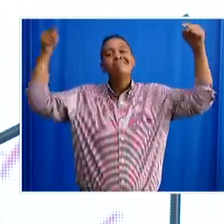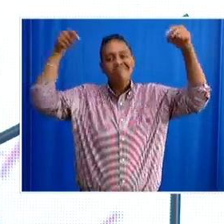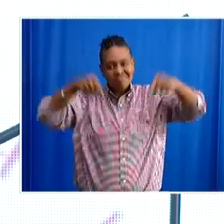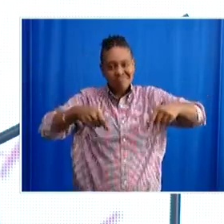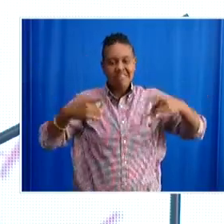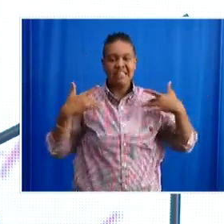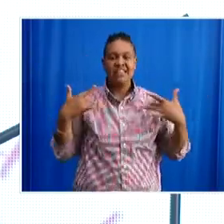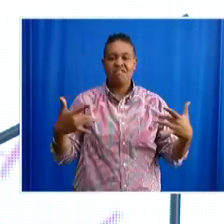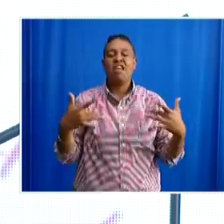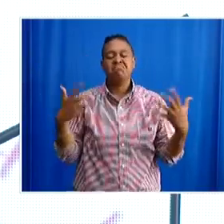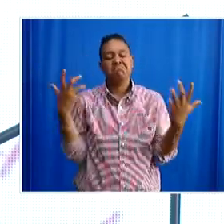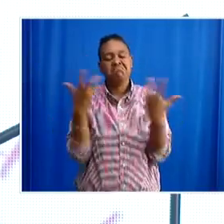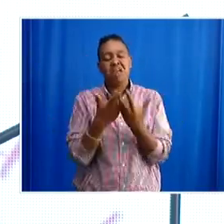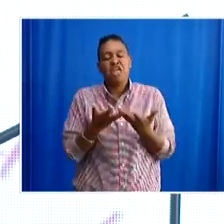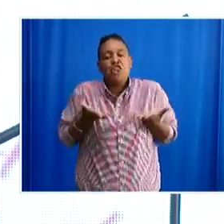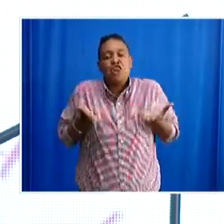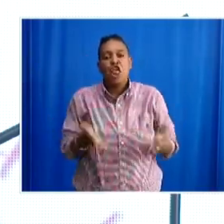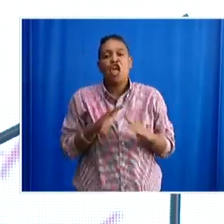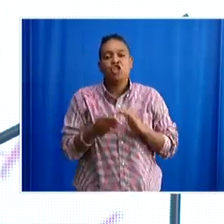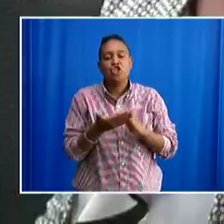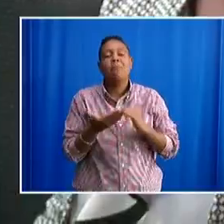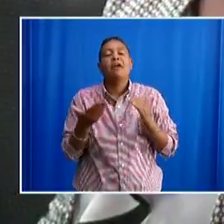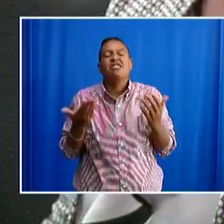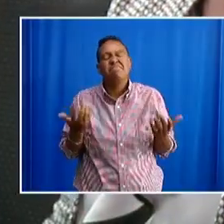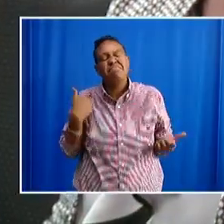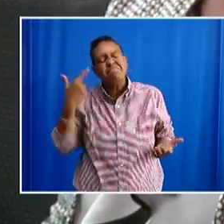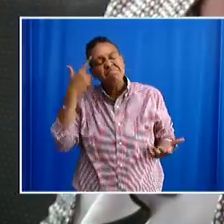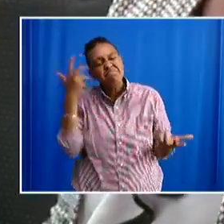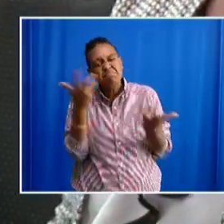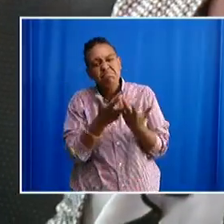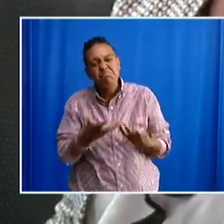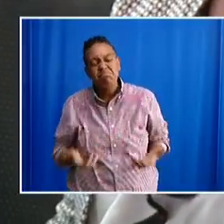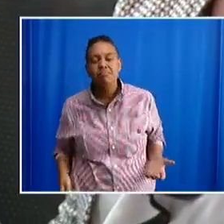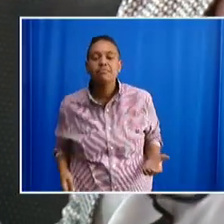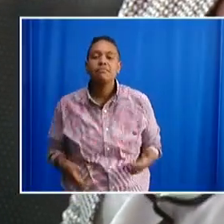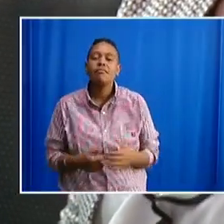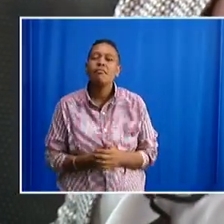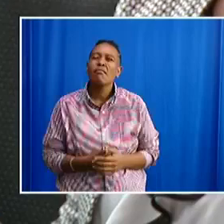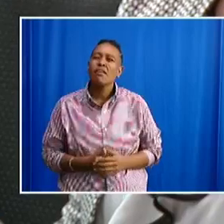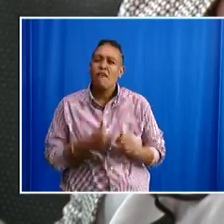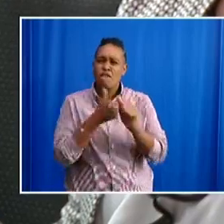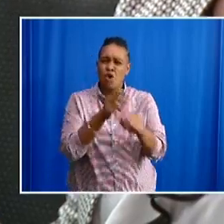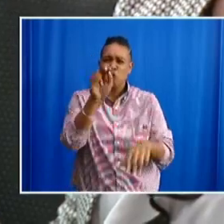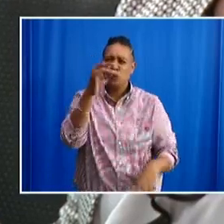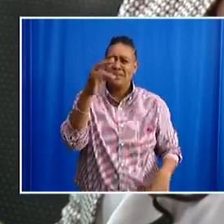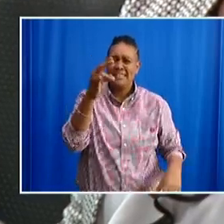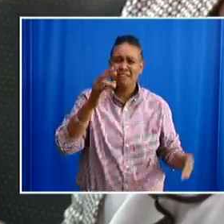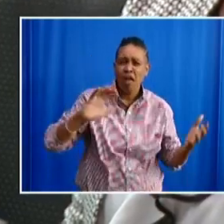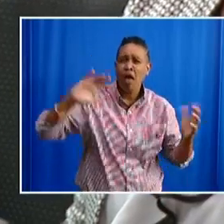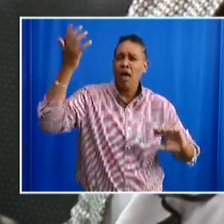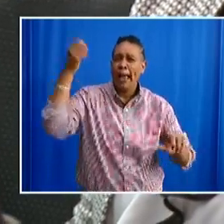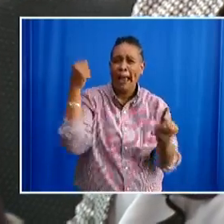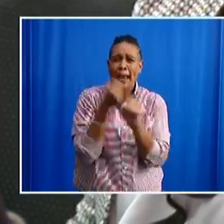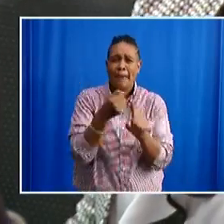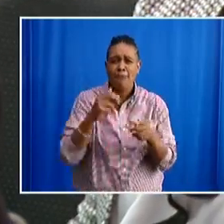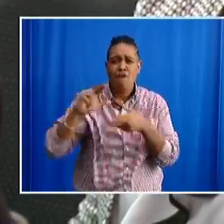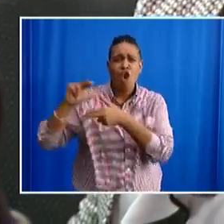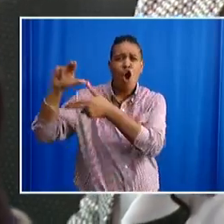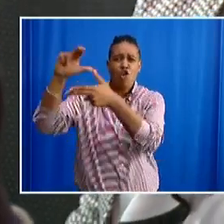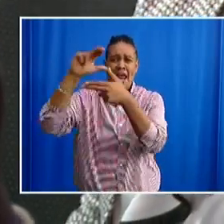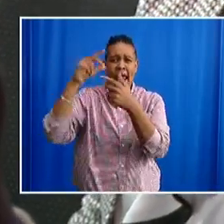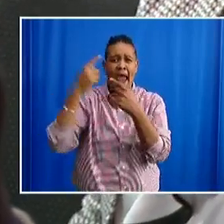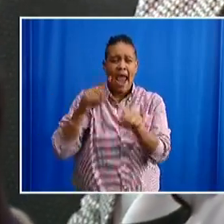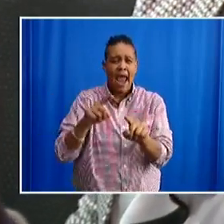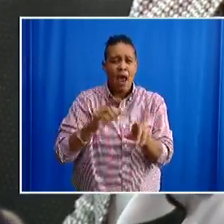in Jamaica, Minister. Following the devastating impacts of the 2017 hurricane events and recognizing the complex vulnerability